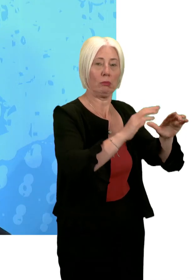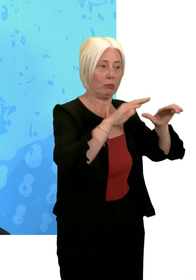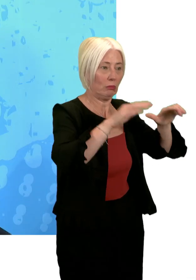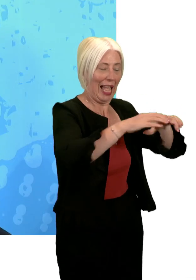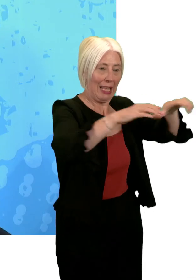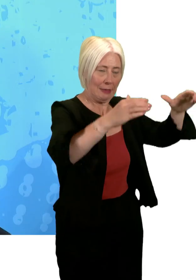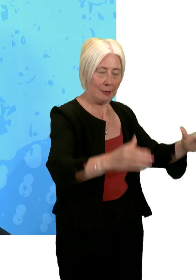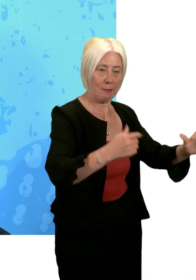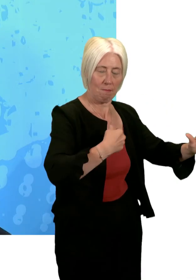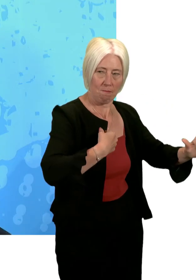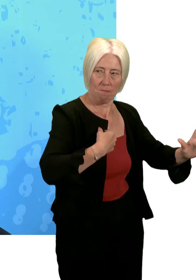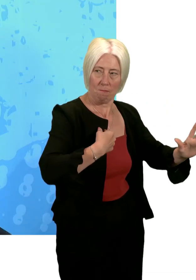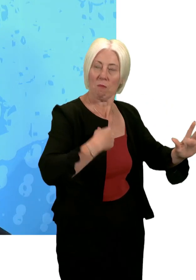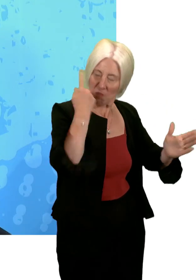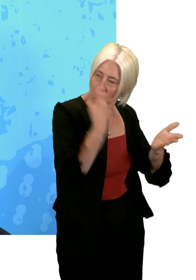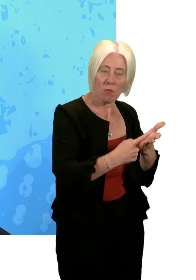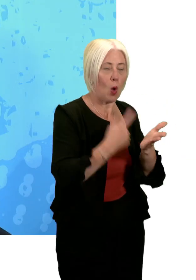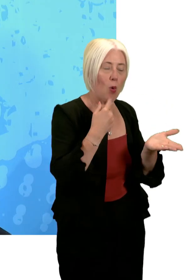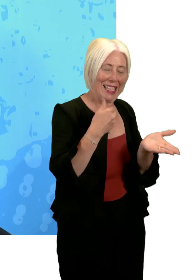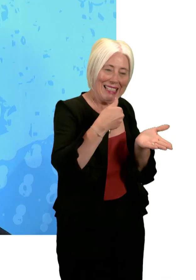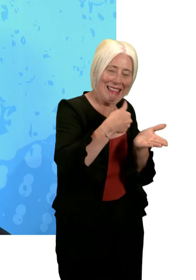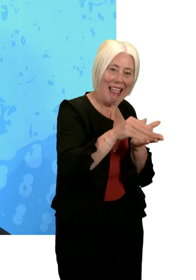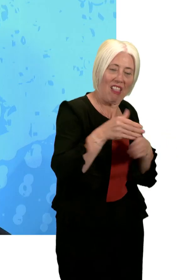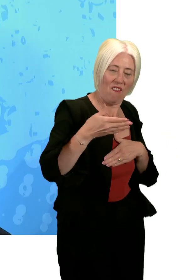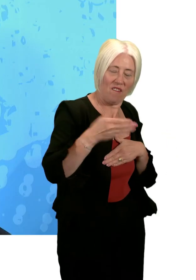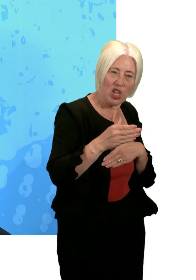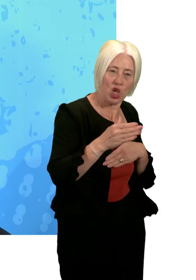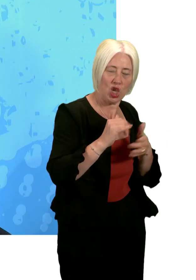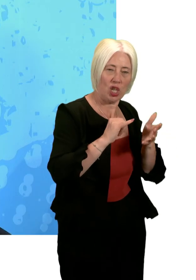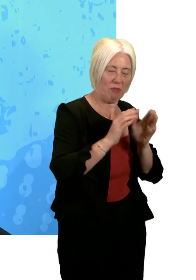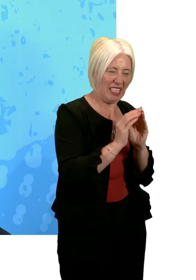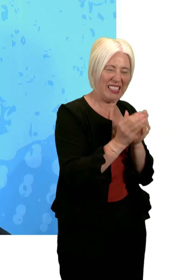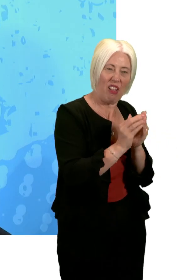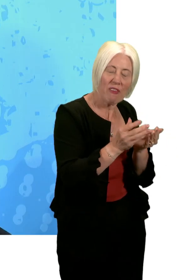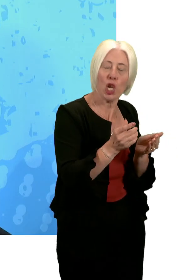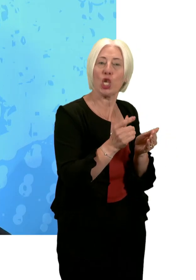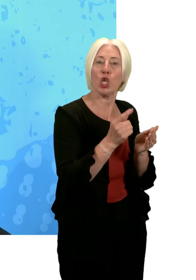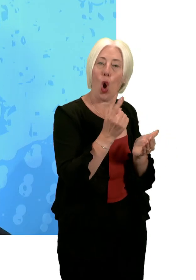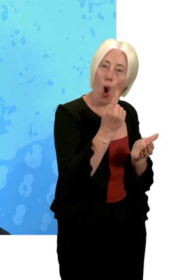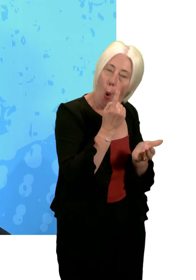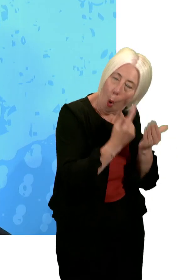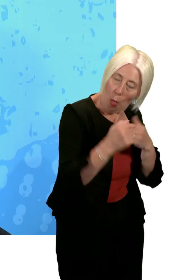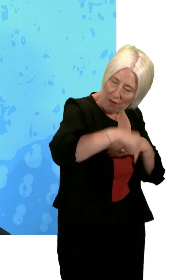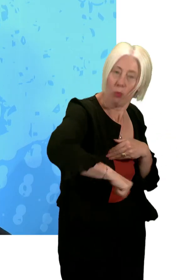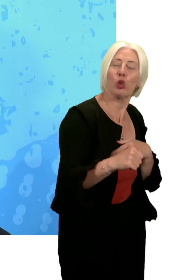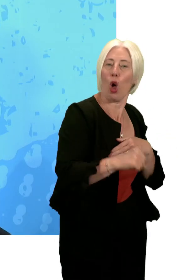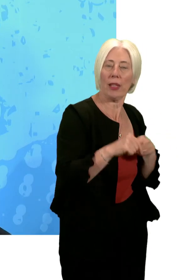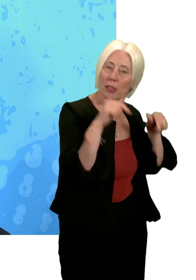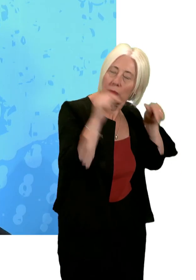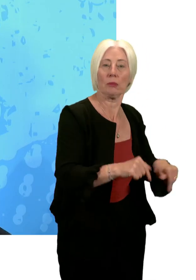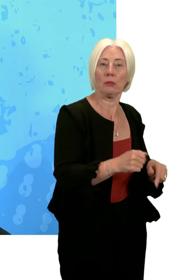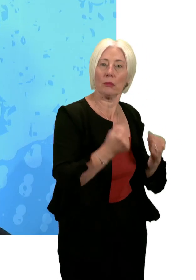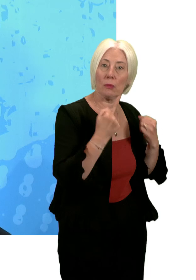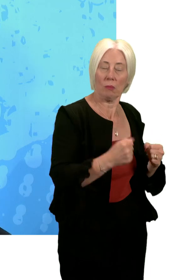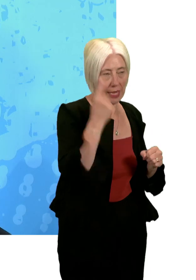fish and shellfish only from Scotland. And hand-dived scallops, nothing dredged, all that sort of stuff.